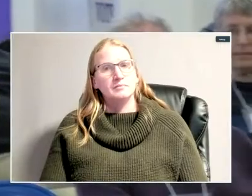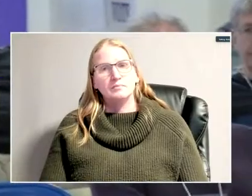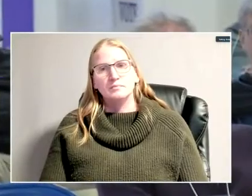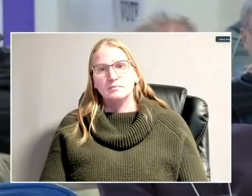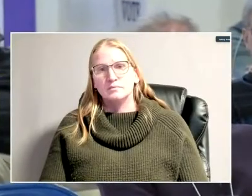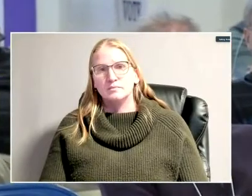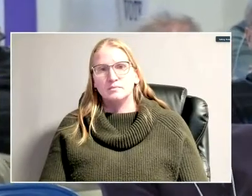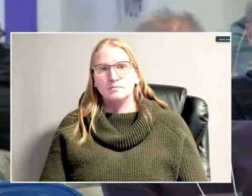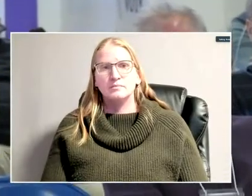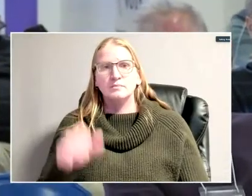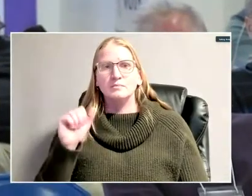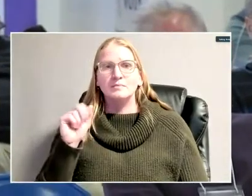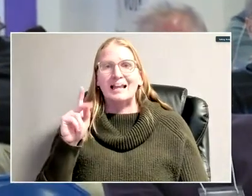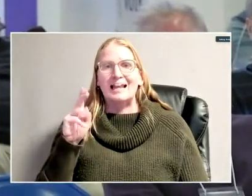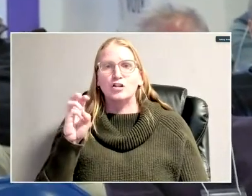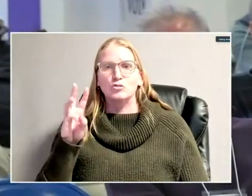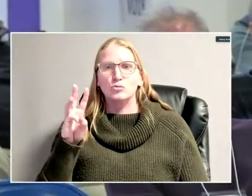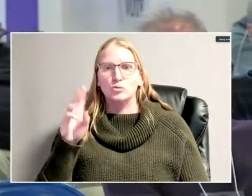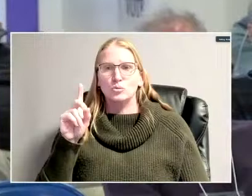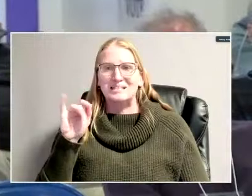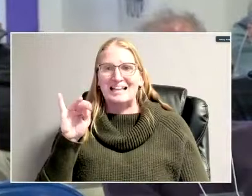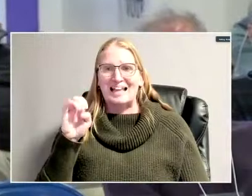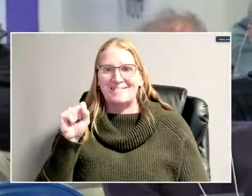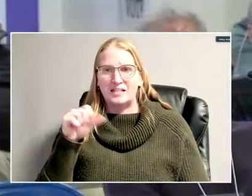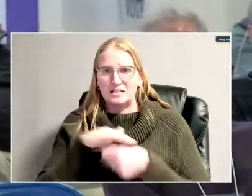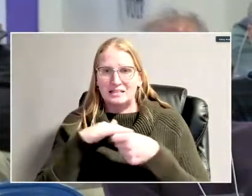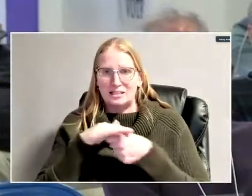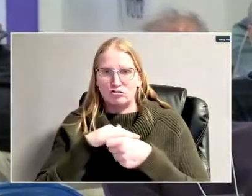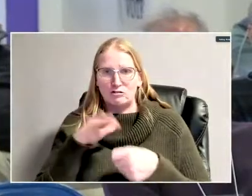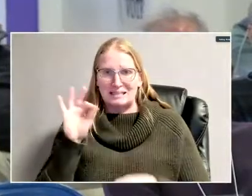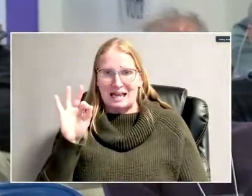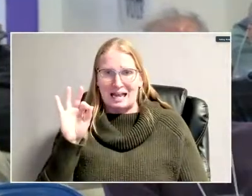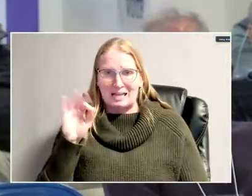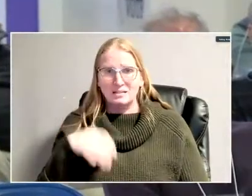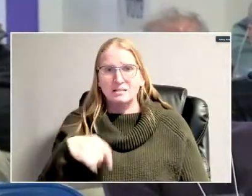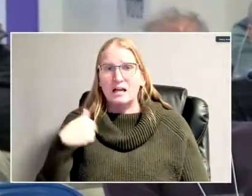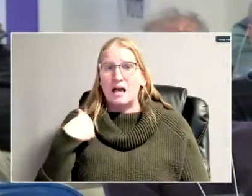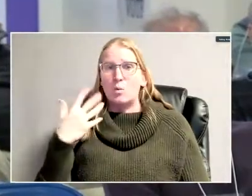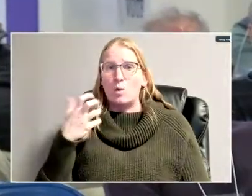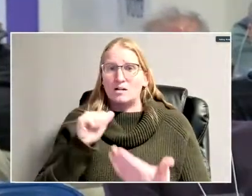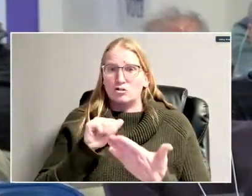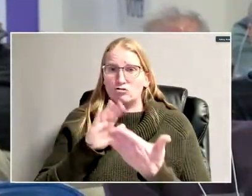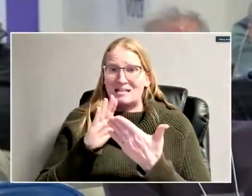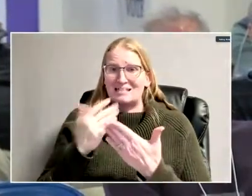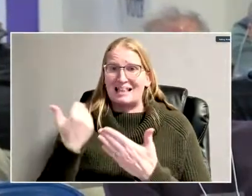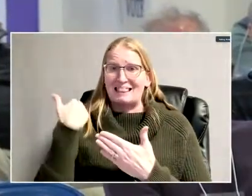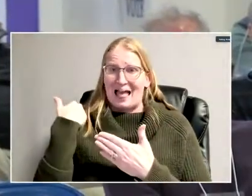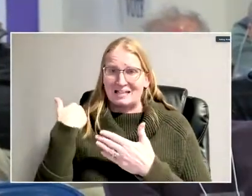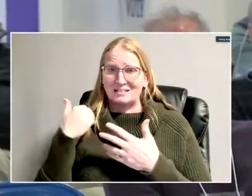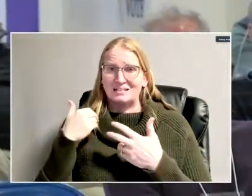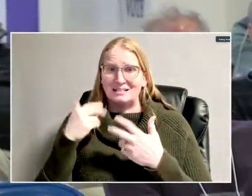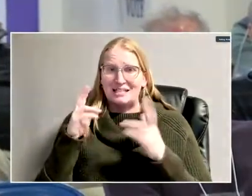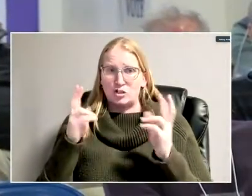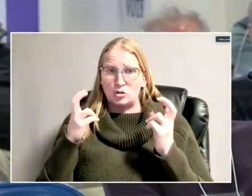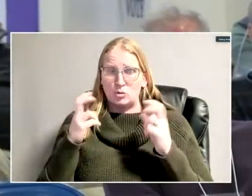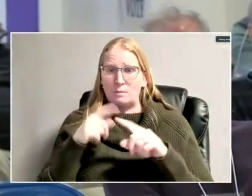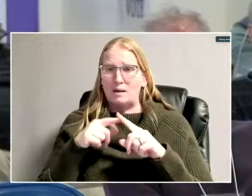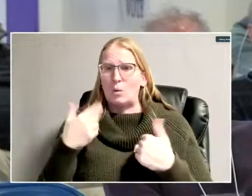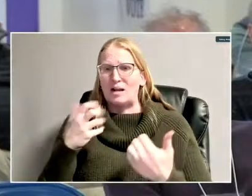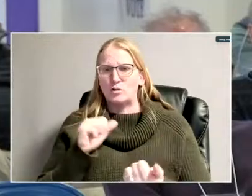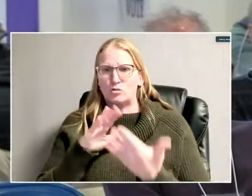Andrew Davis District 9 I wanted to address the last issue but I'll I'll address this one it's a little